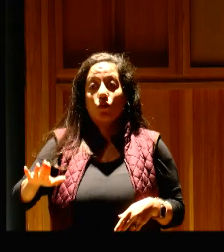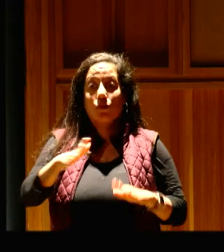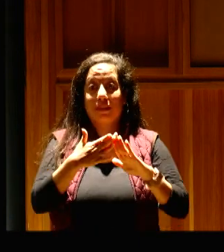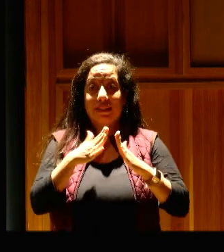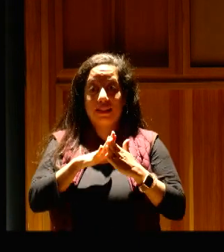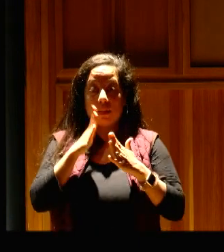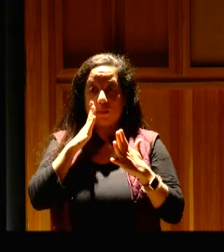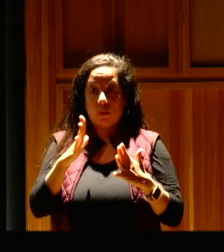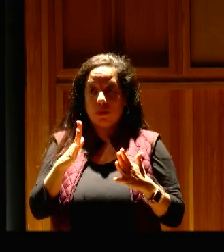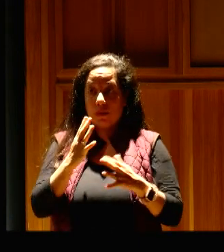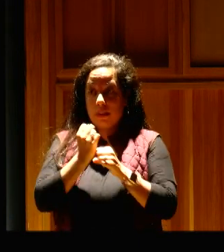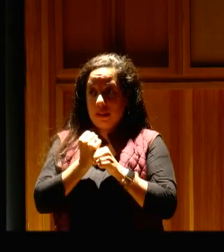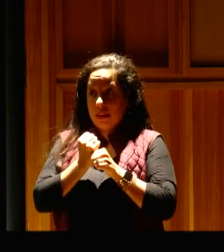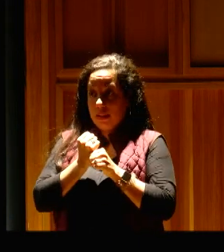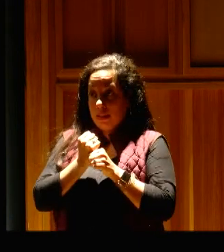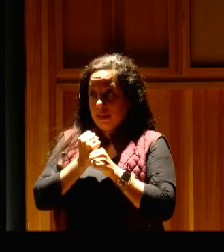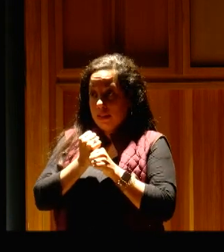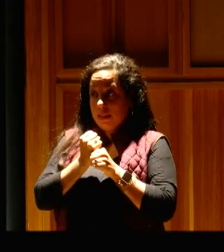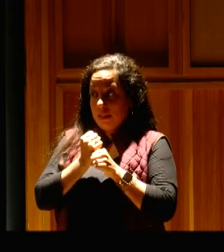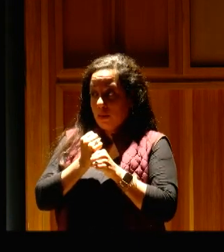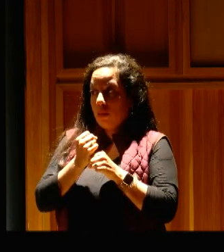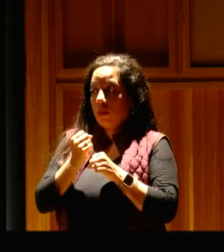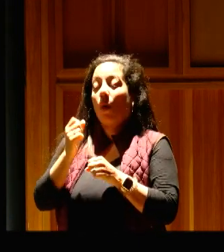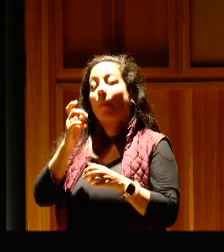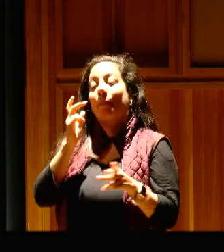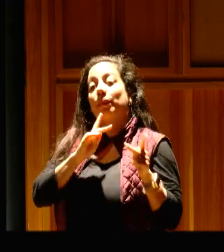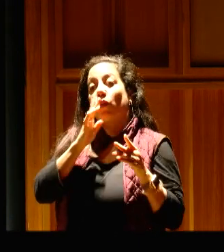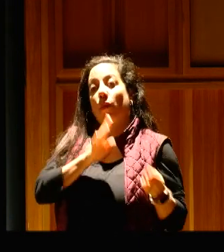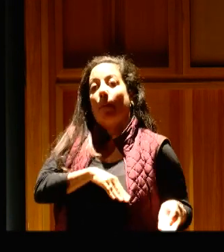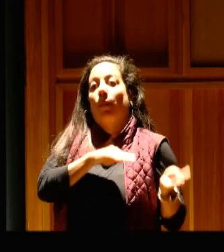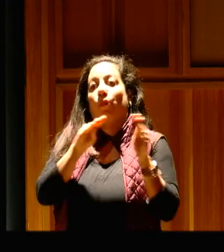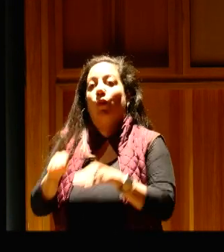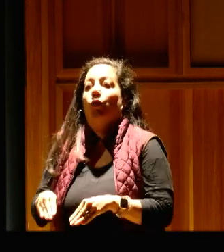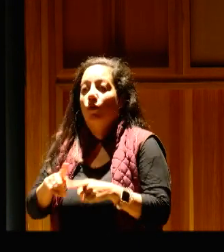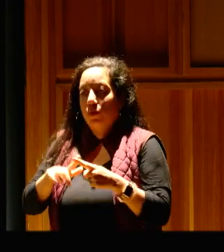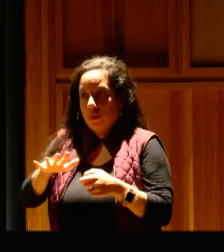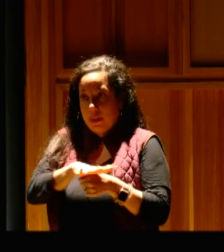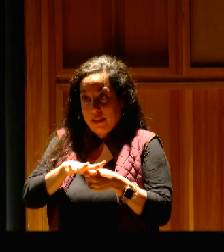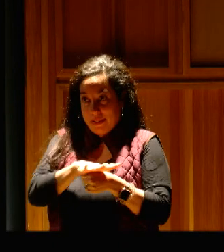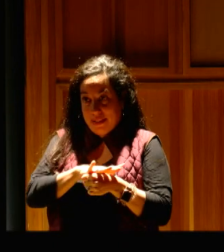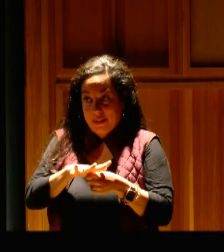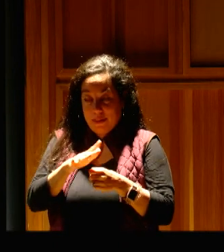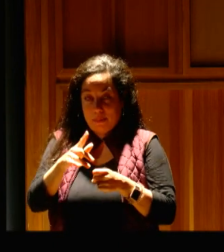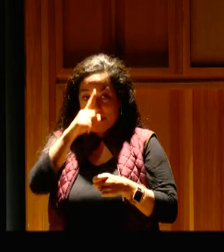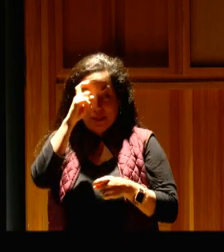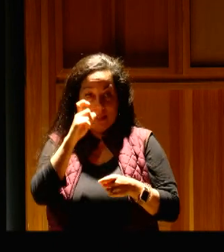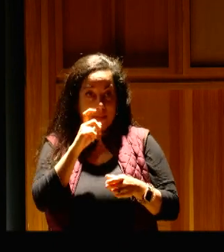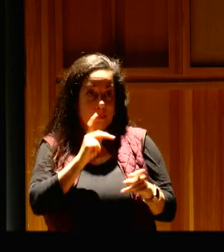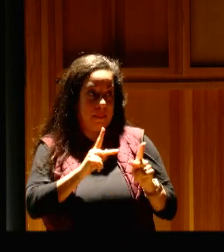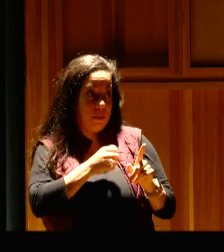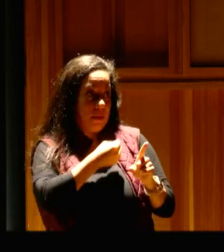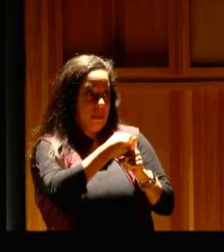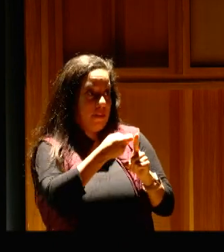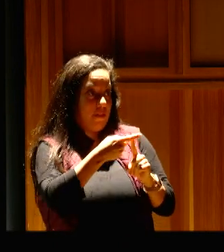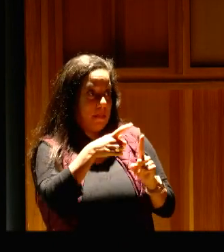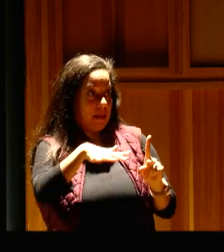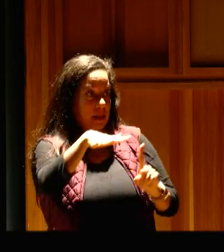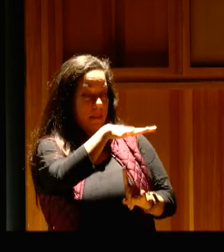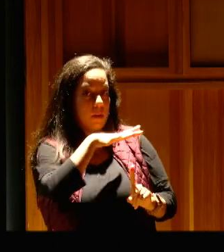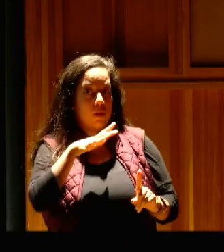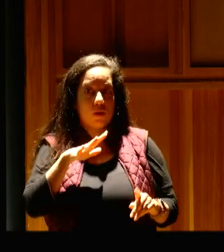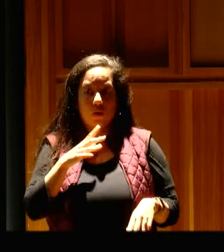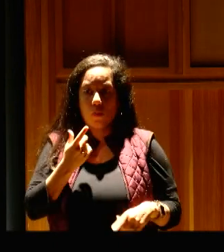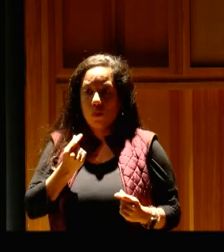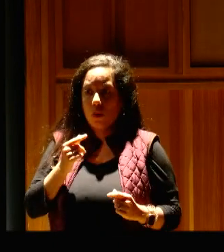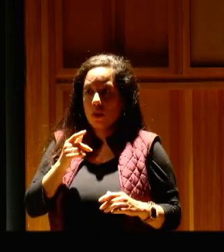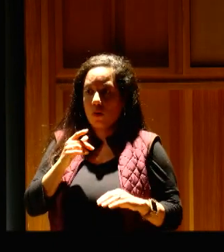to receive climate-displaced individuals or communities? Have you thought about what your organization, your museum, your